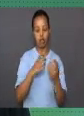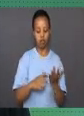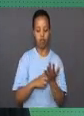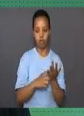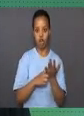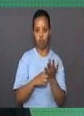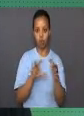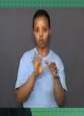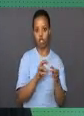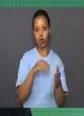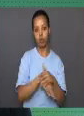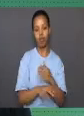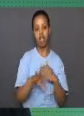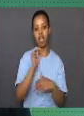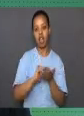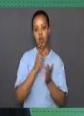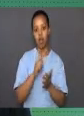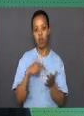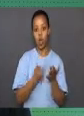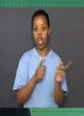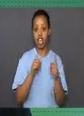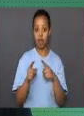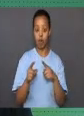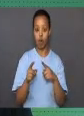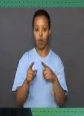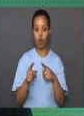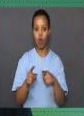chain. This forms